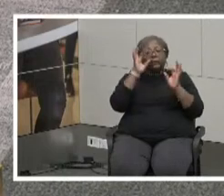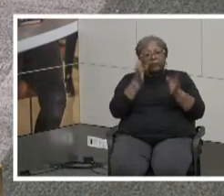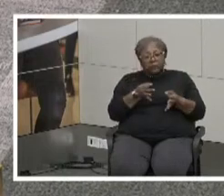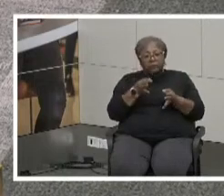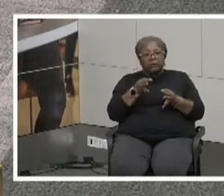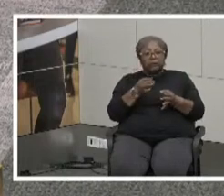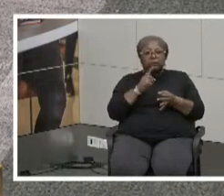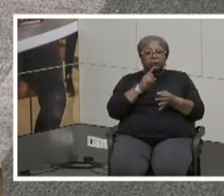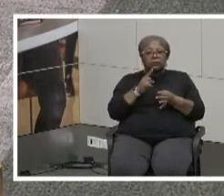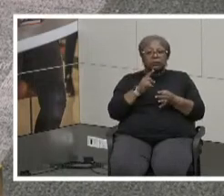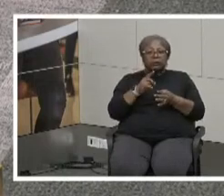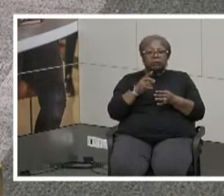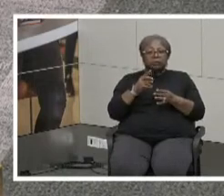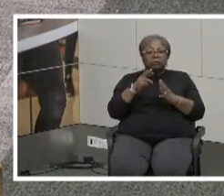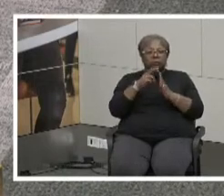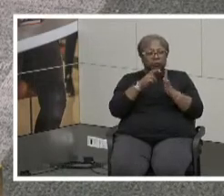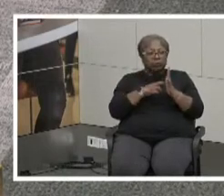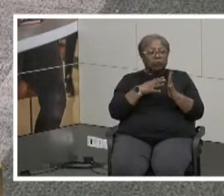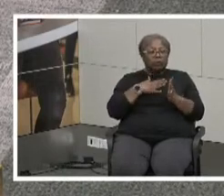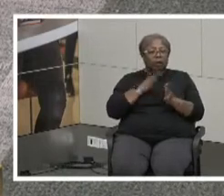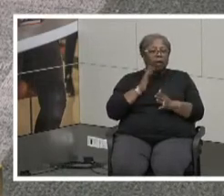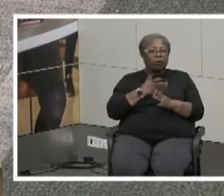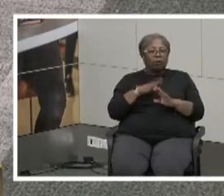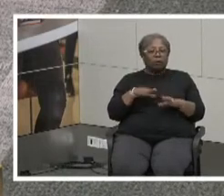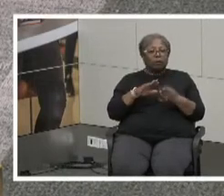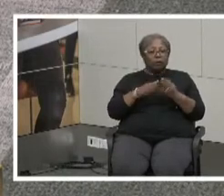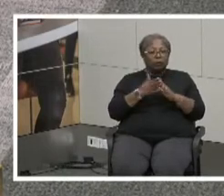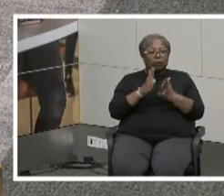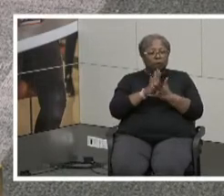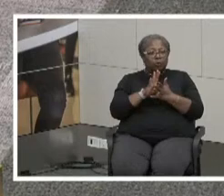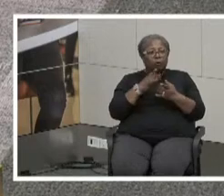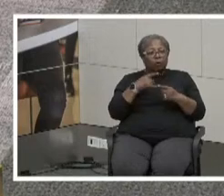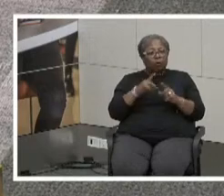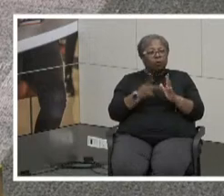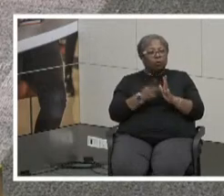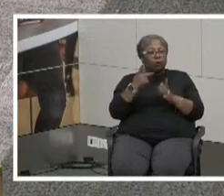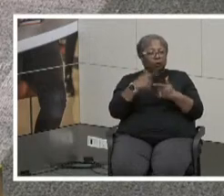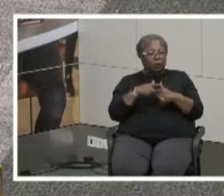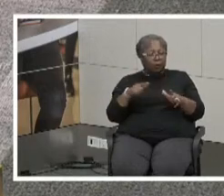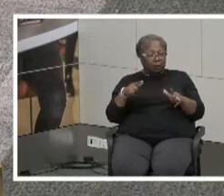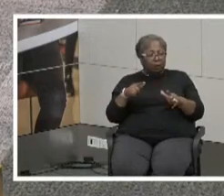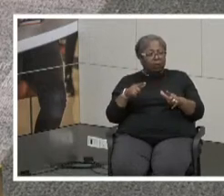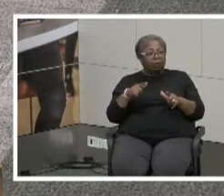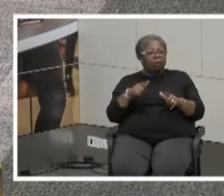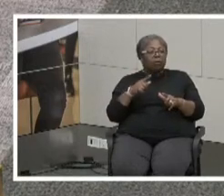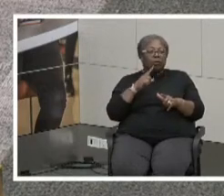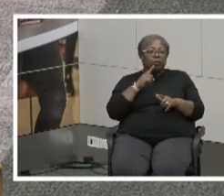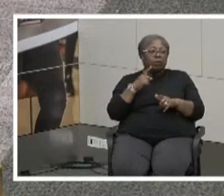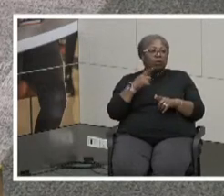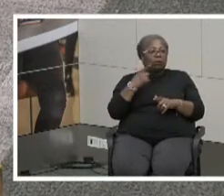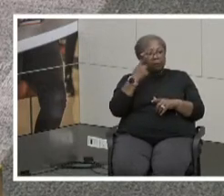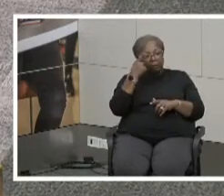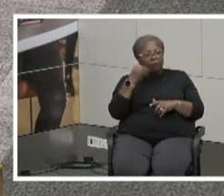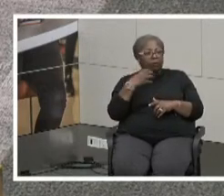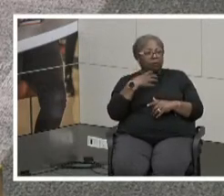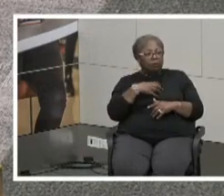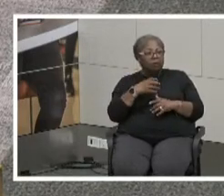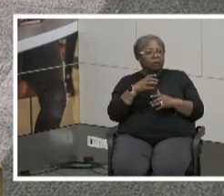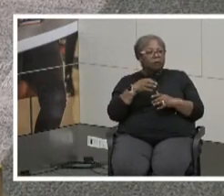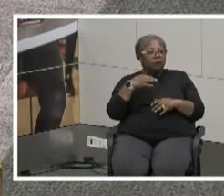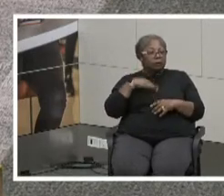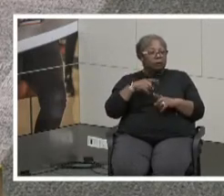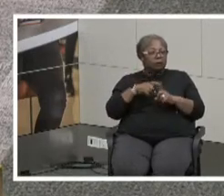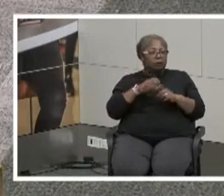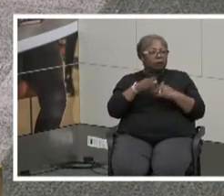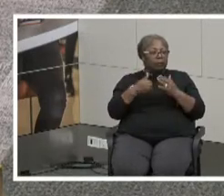here was to enroll my children in our neighborhood School won du Language Academy it was driven by the desire for them to benefit from the